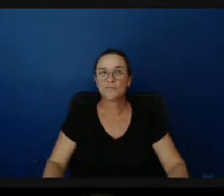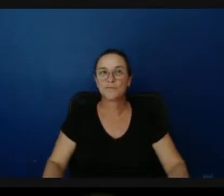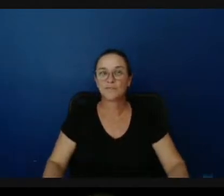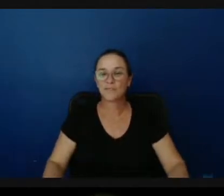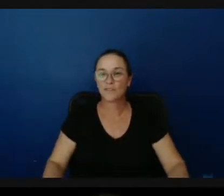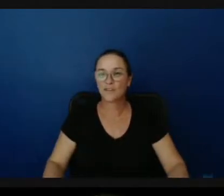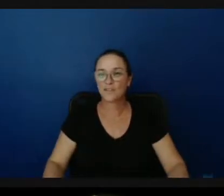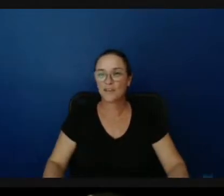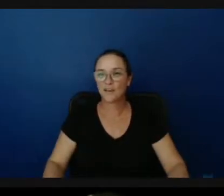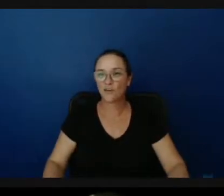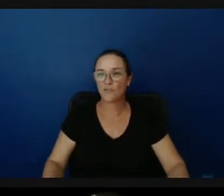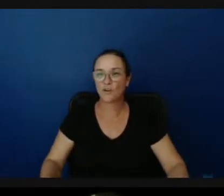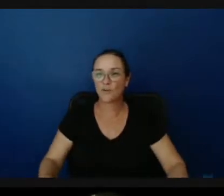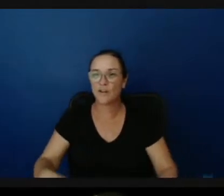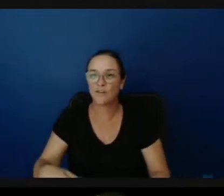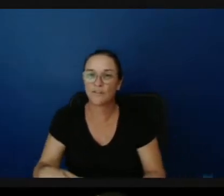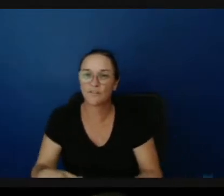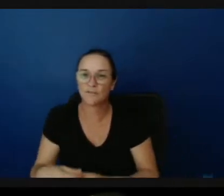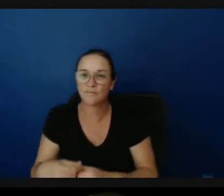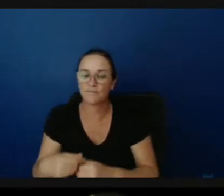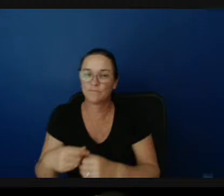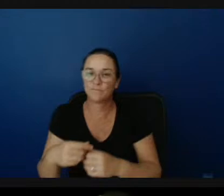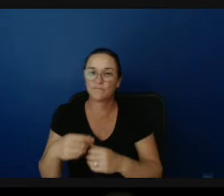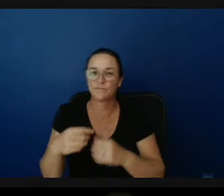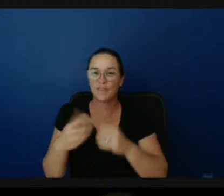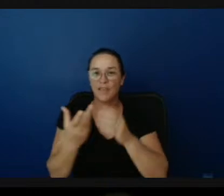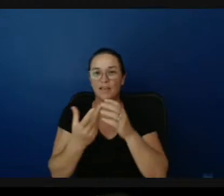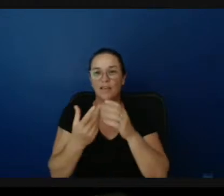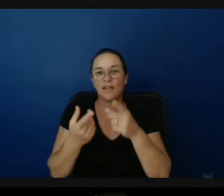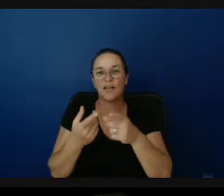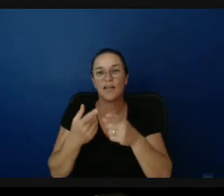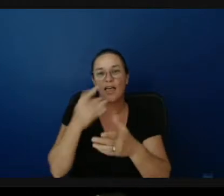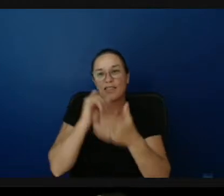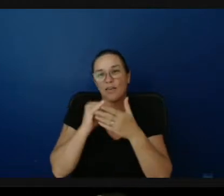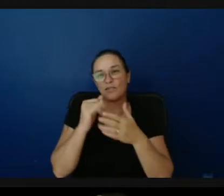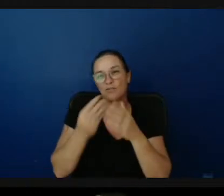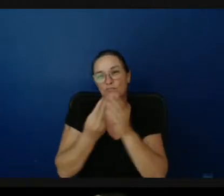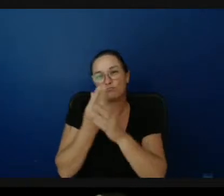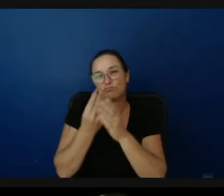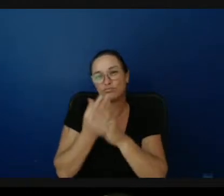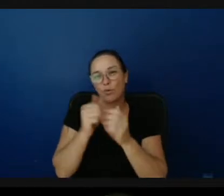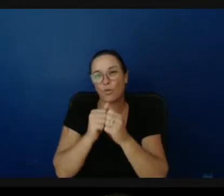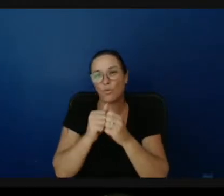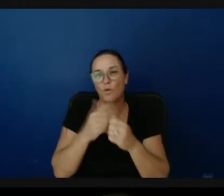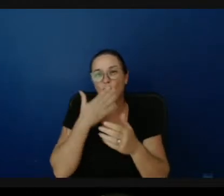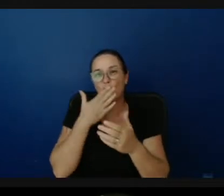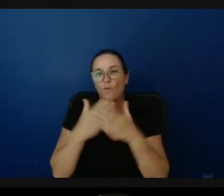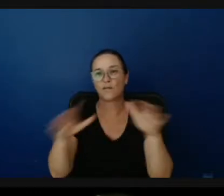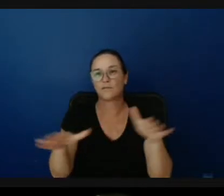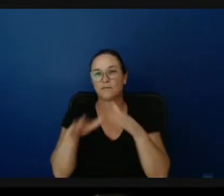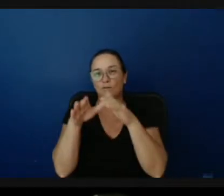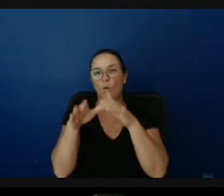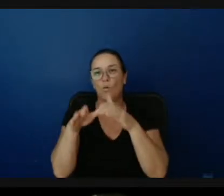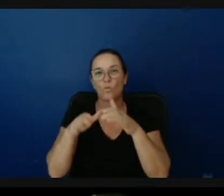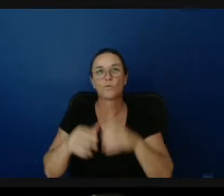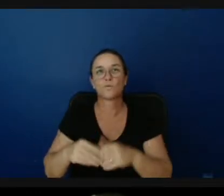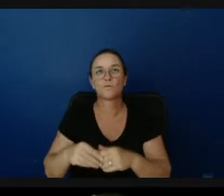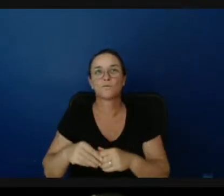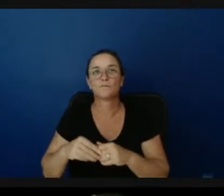We see one of these late stage views of the fissure in there with the well-developed cone at this point.